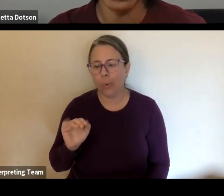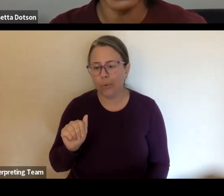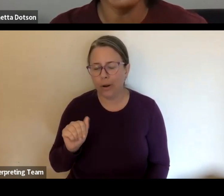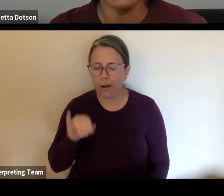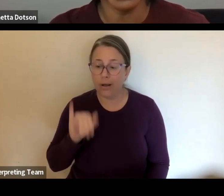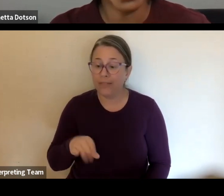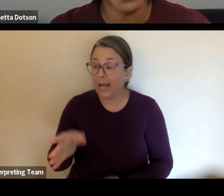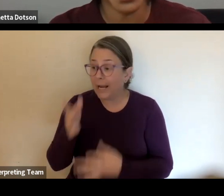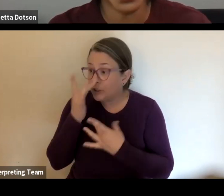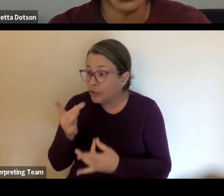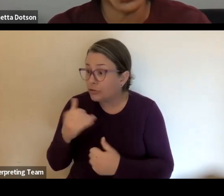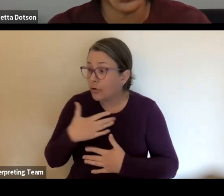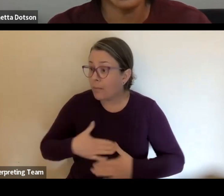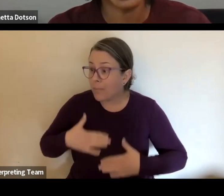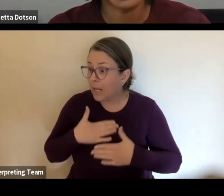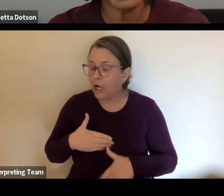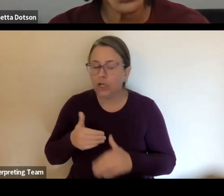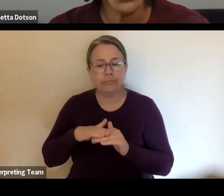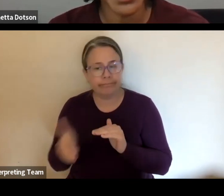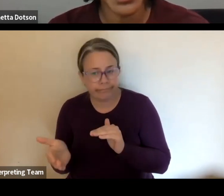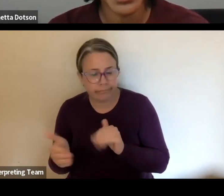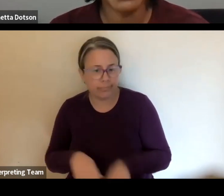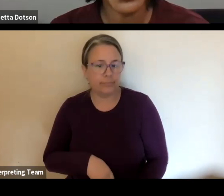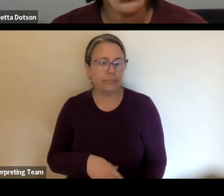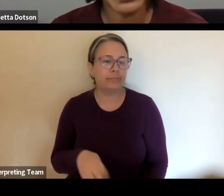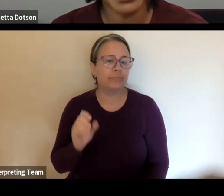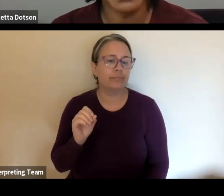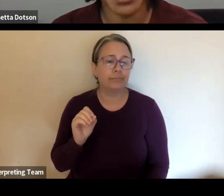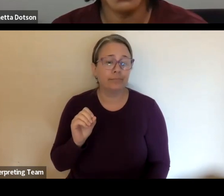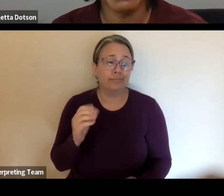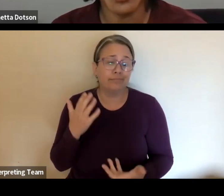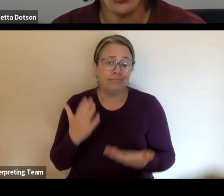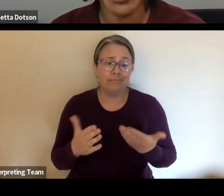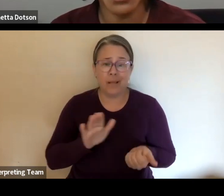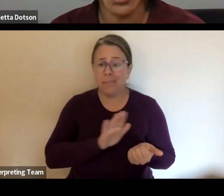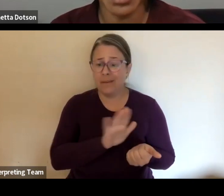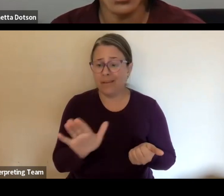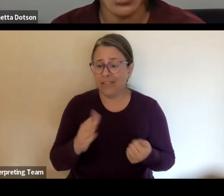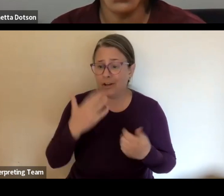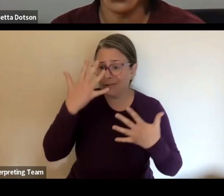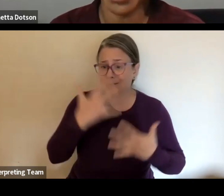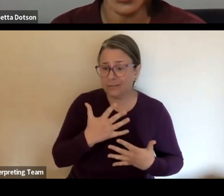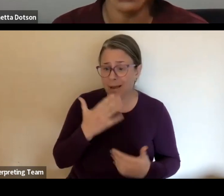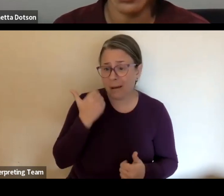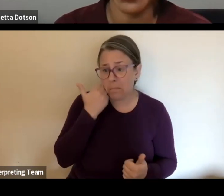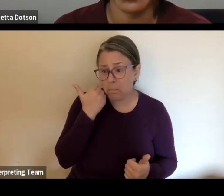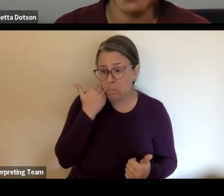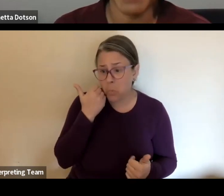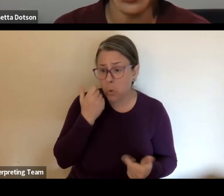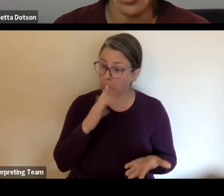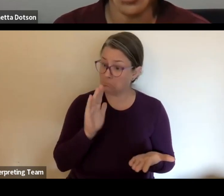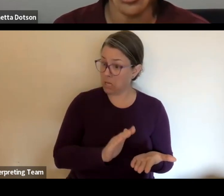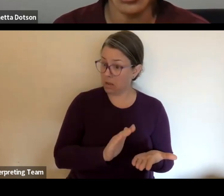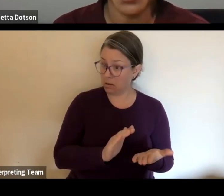Maybe we'll have less sad mood, but more of that anhedonia. And we see a lot of functional